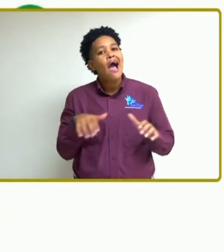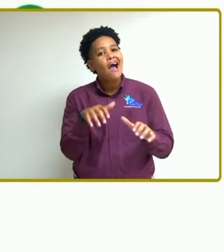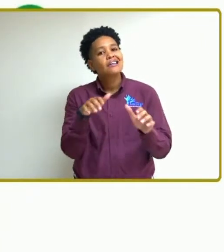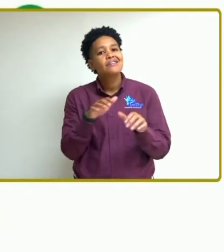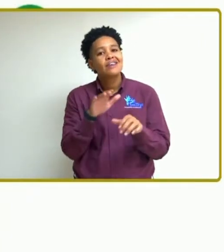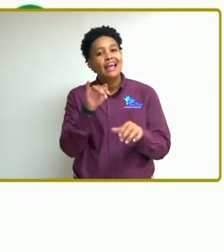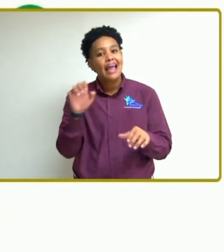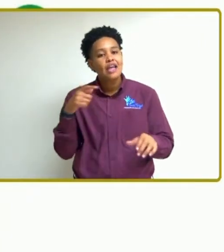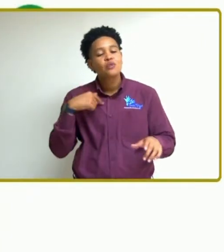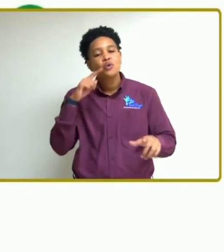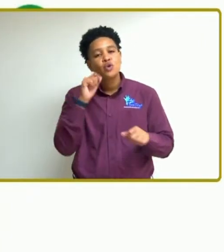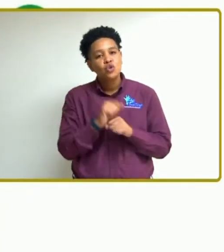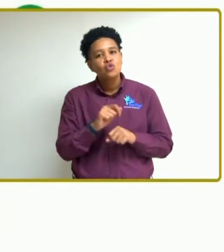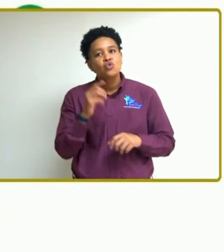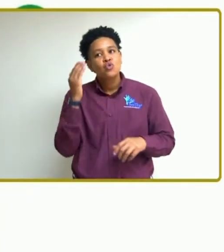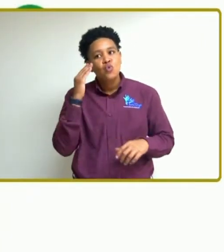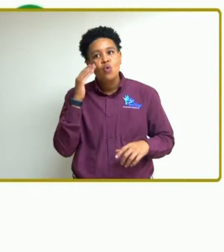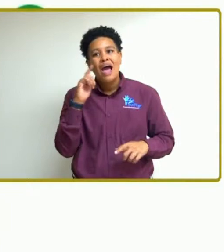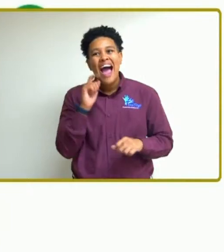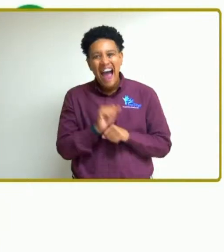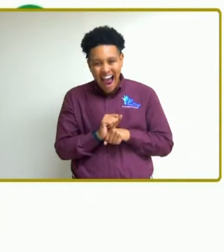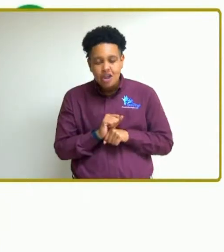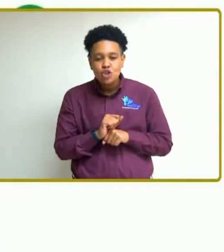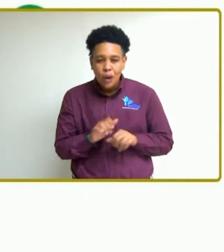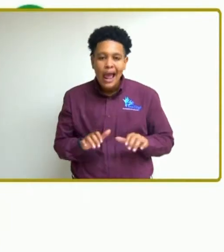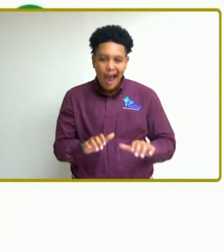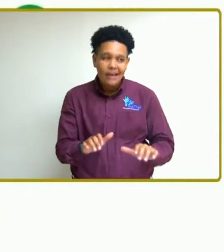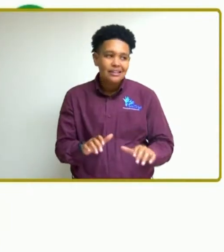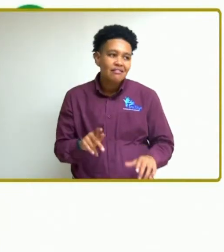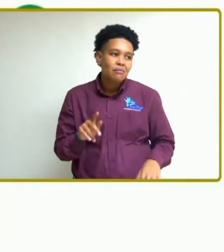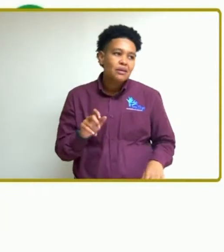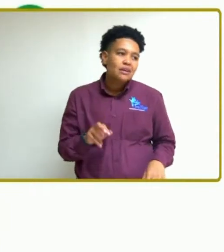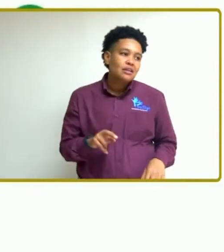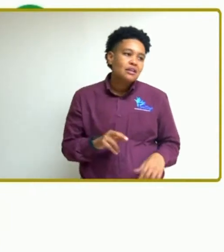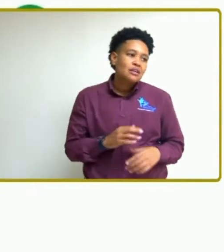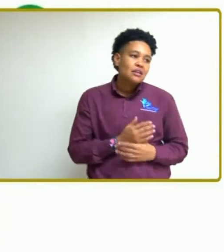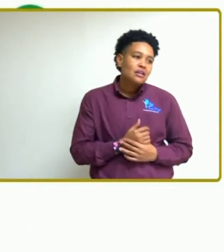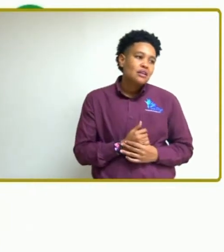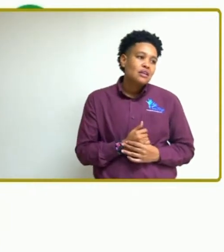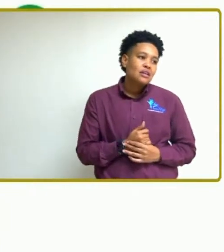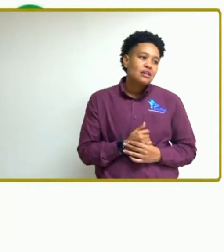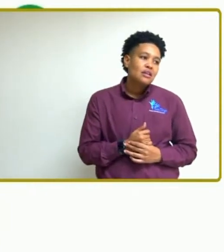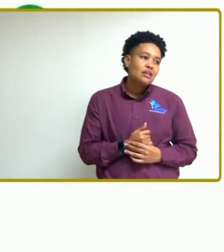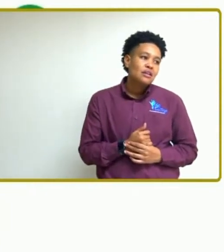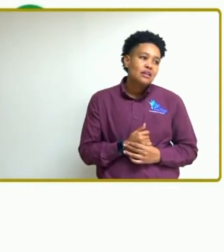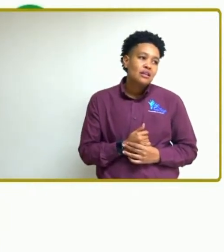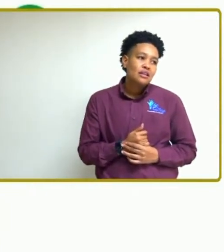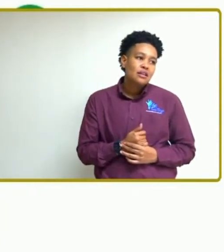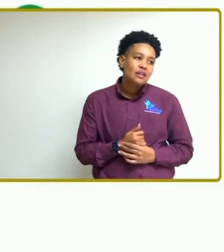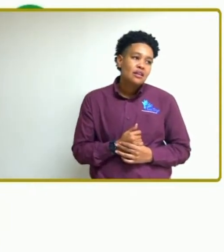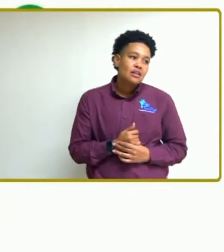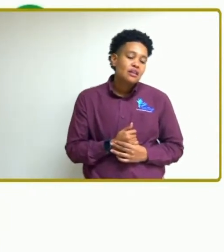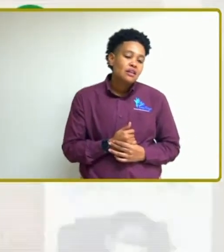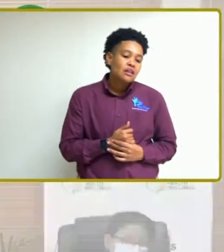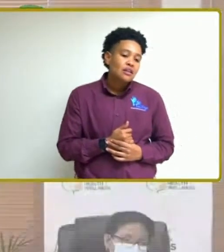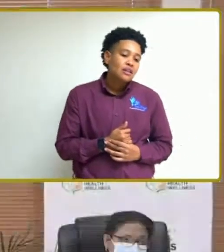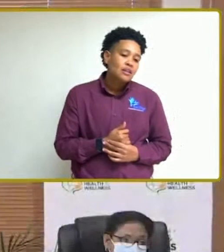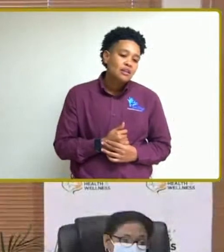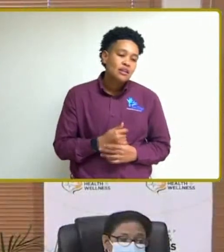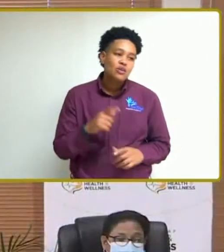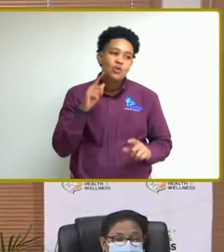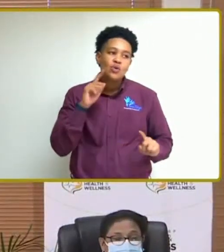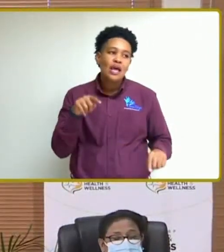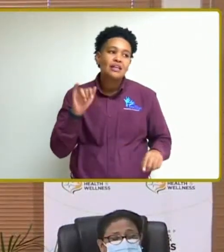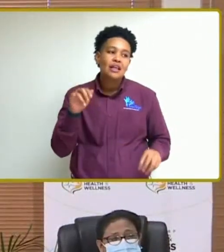the turnaround time we want to know, essentially, with some of these. Just to answer that for the vaccines. To answer